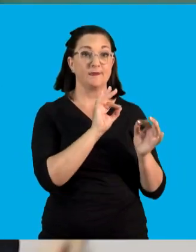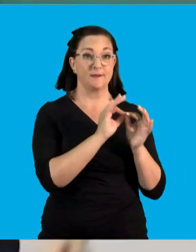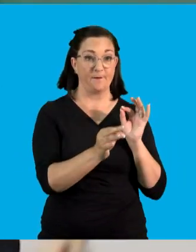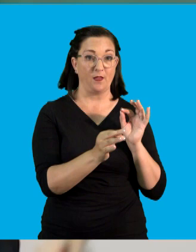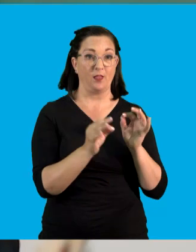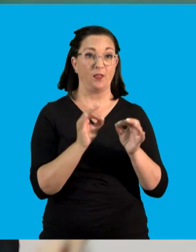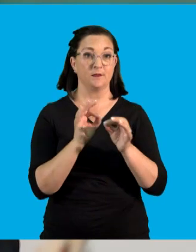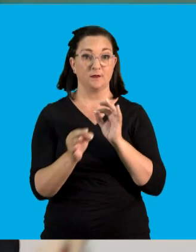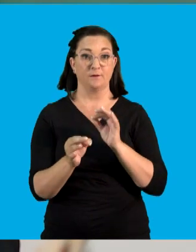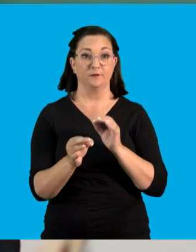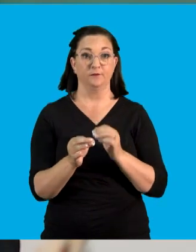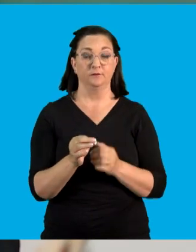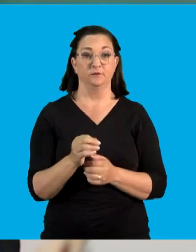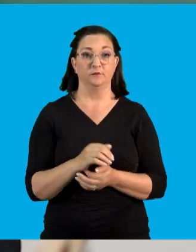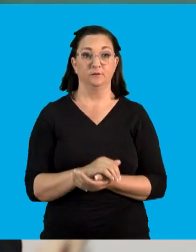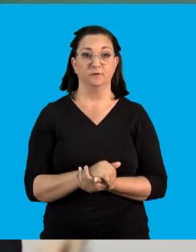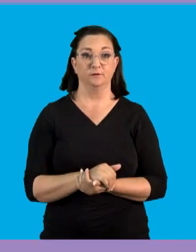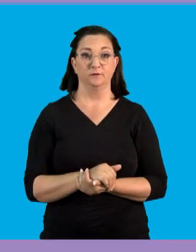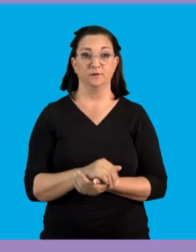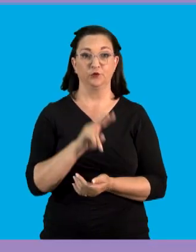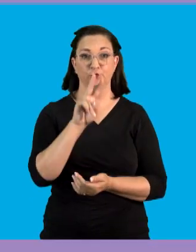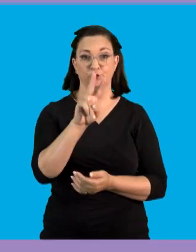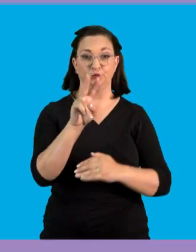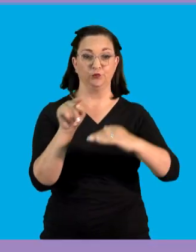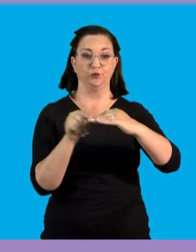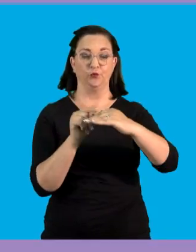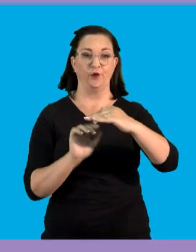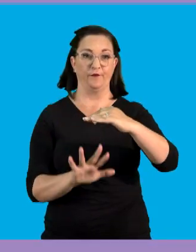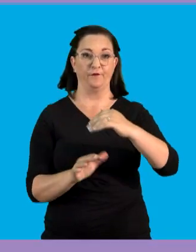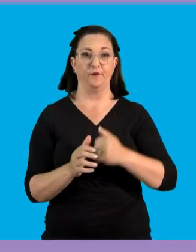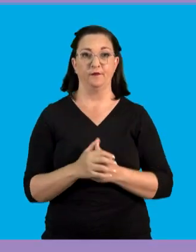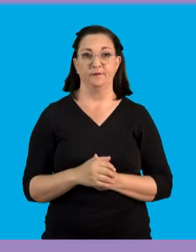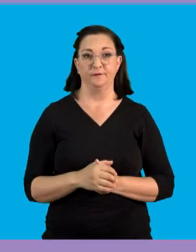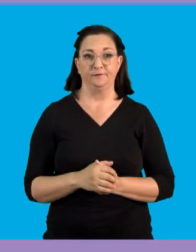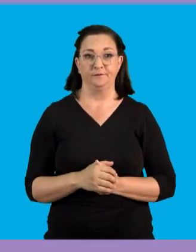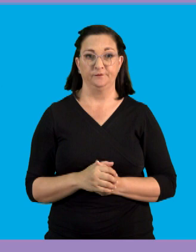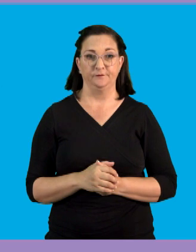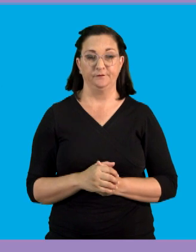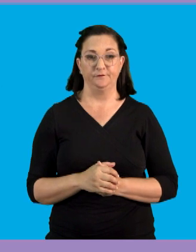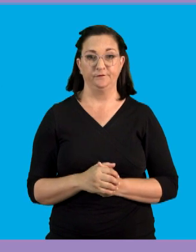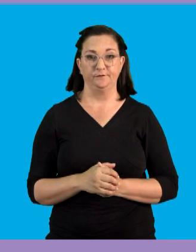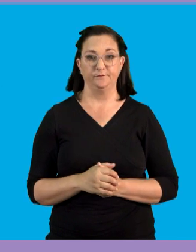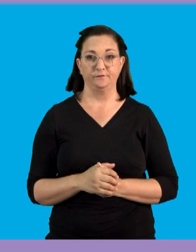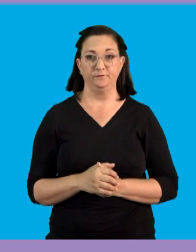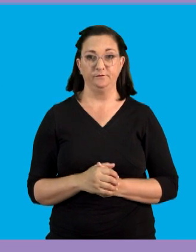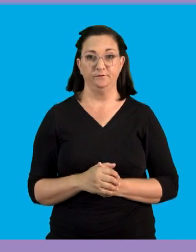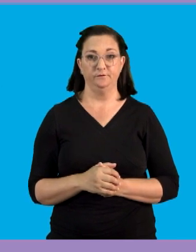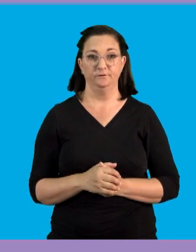its simplest form, both of them are equal to 2/5.